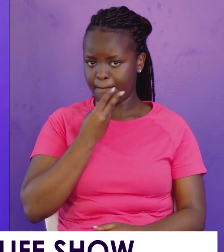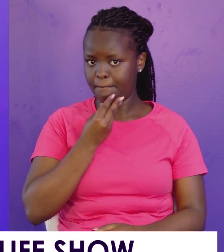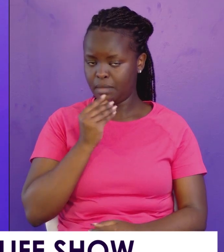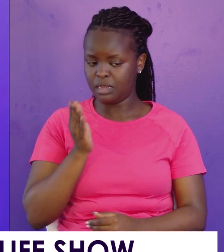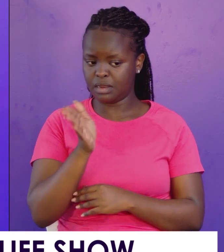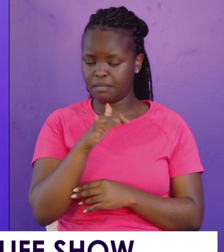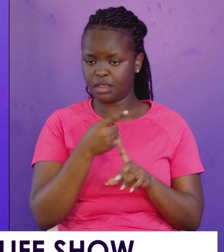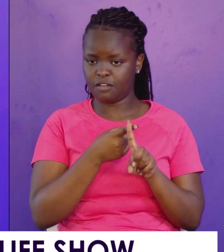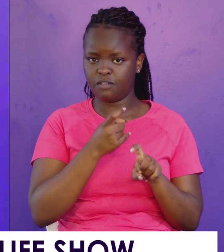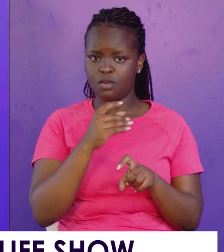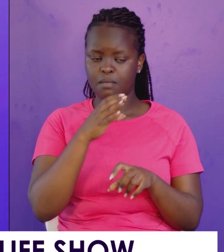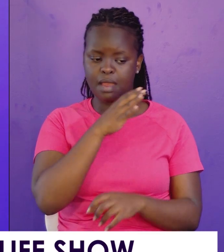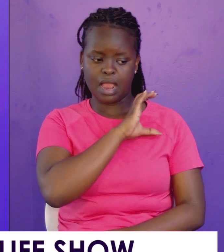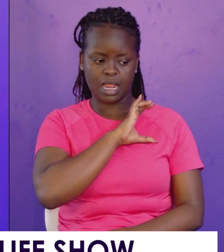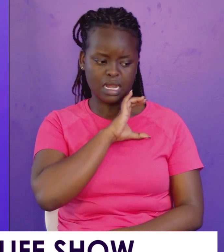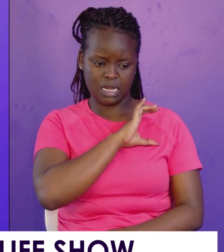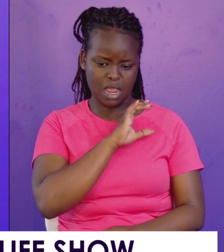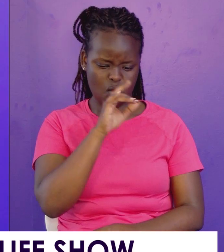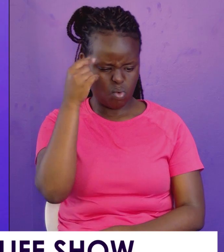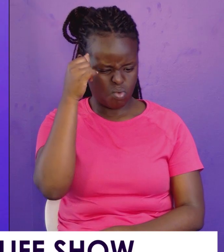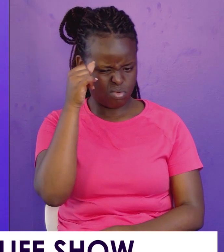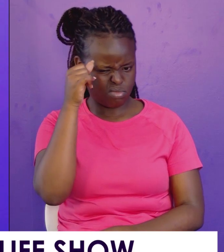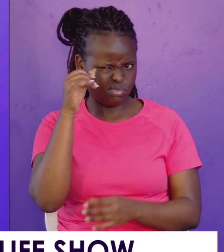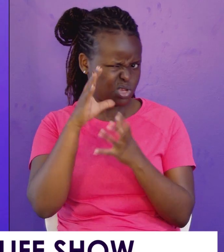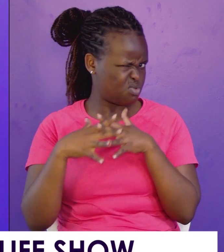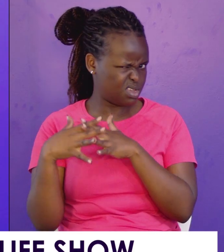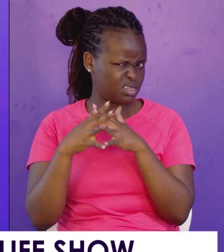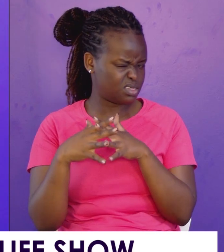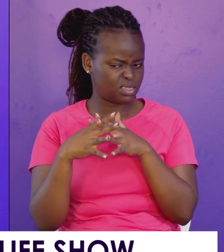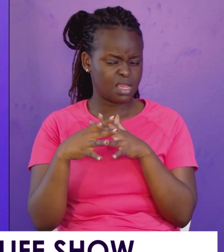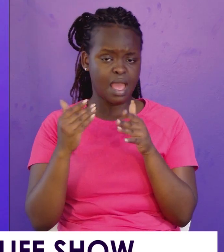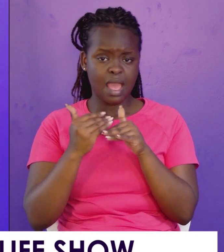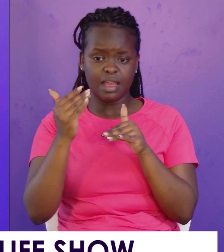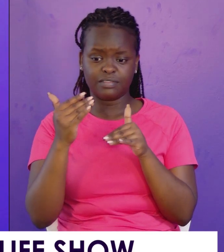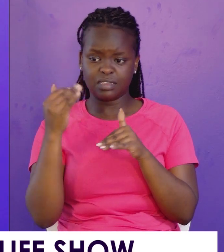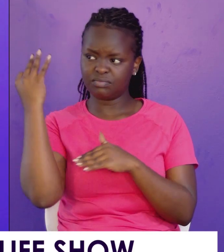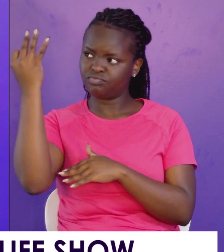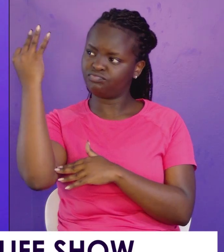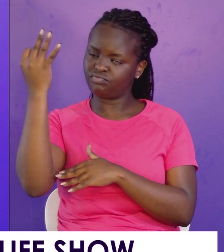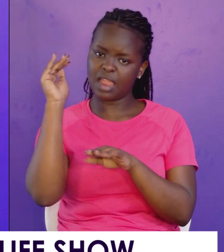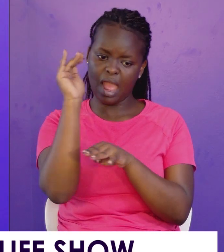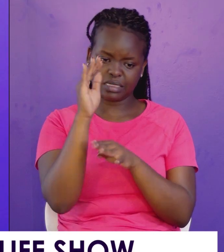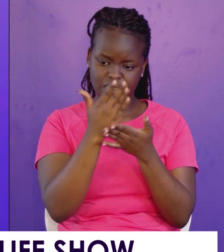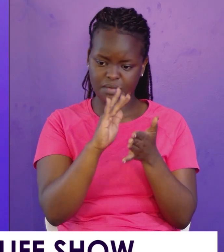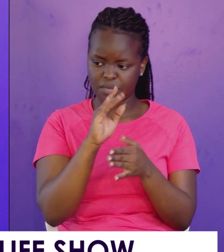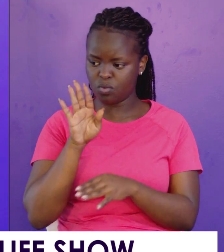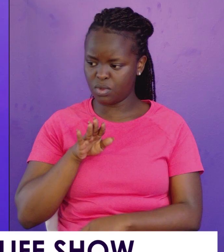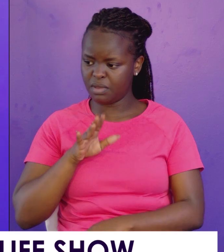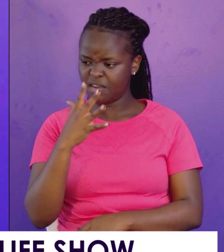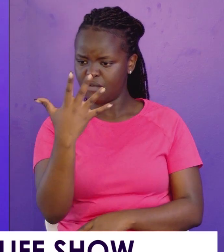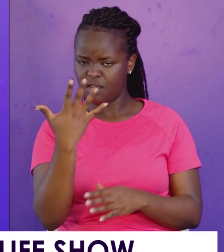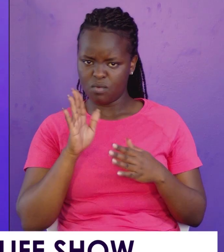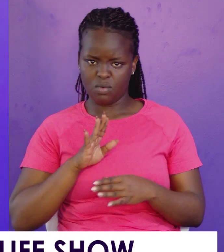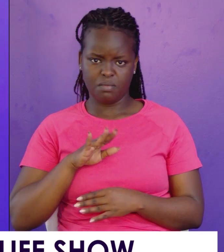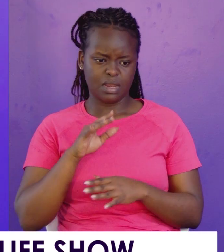back from Canada, or is it the US? And then after the sermon, I asked some women there, about 5 of them, how